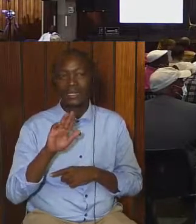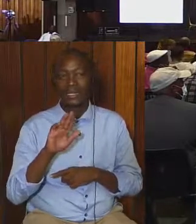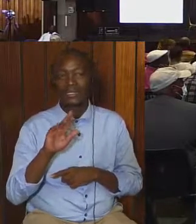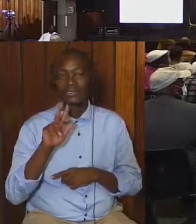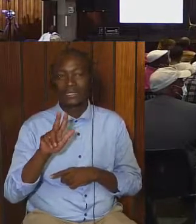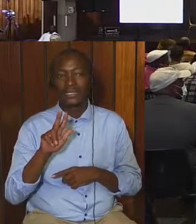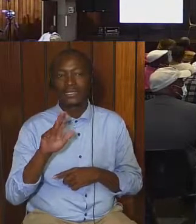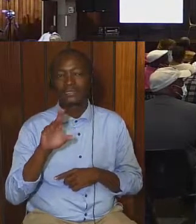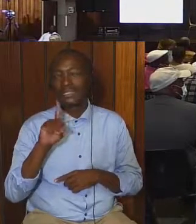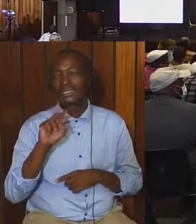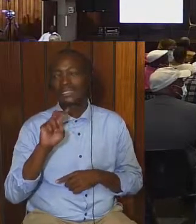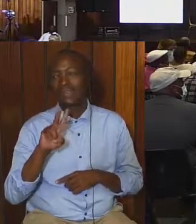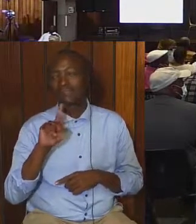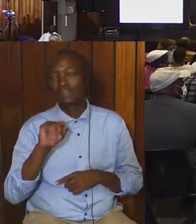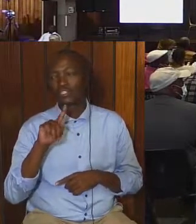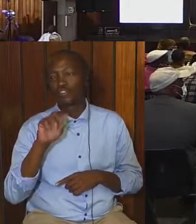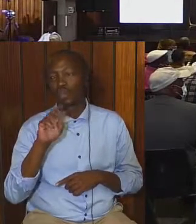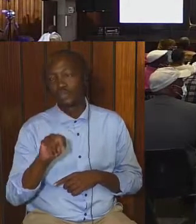at Davidson.